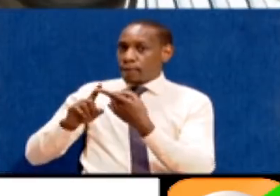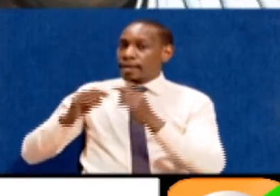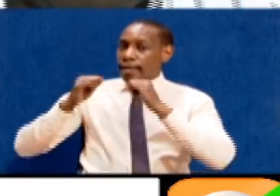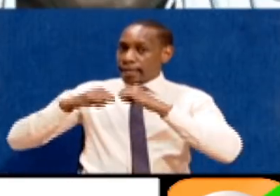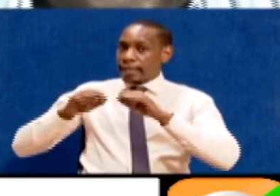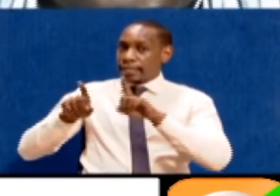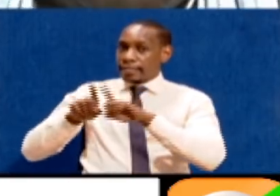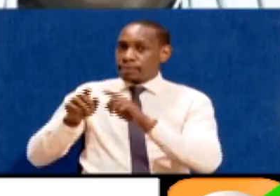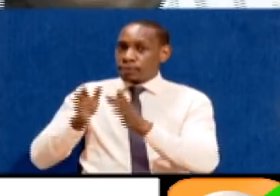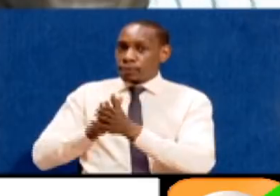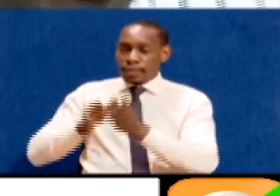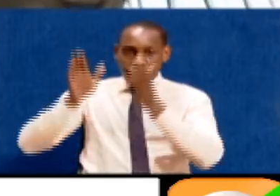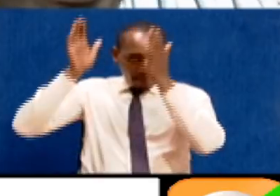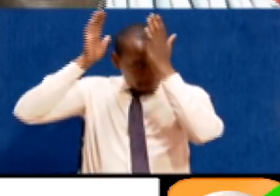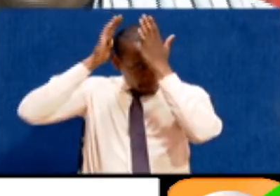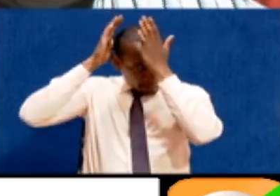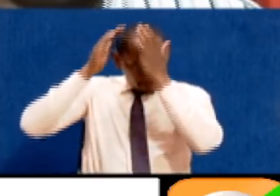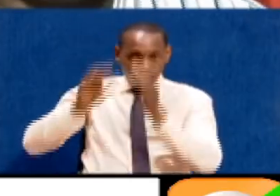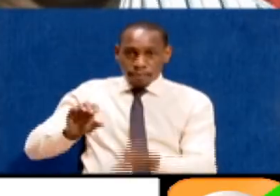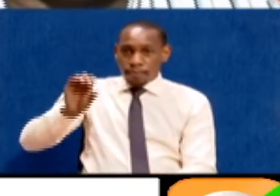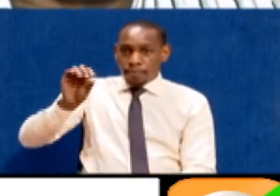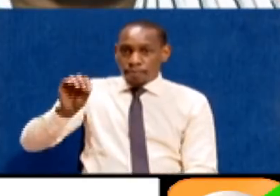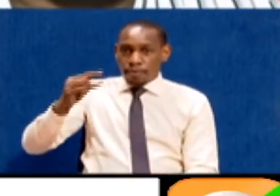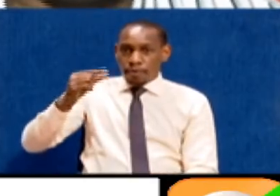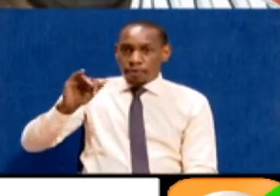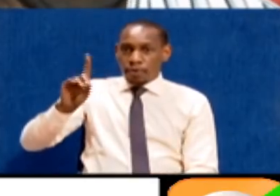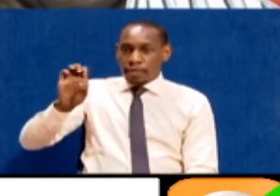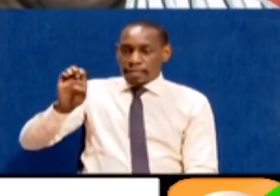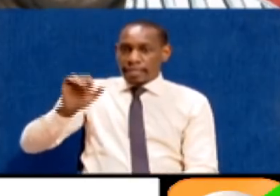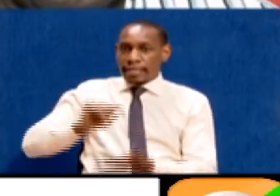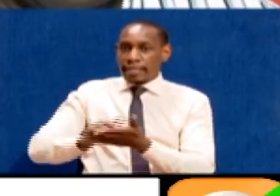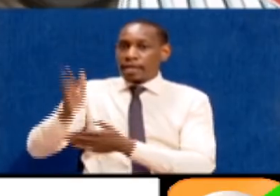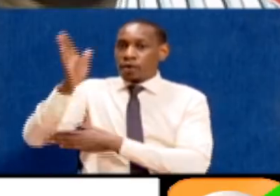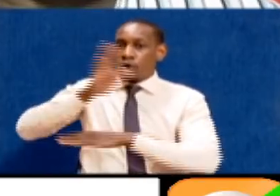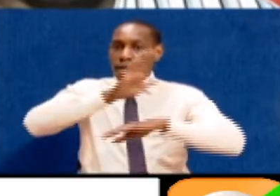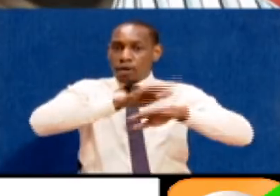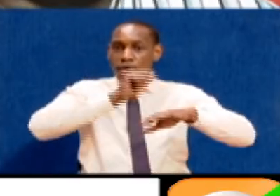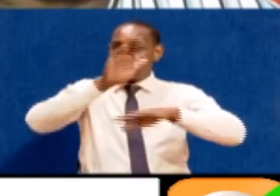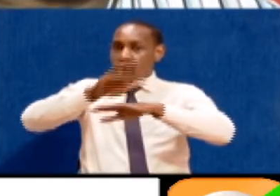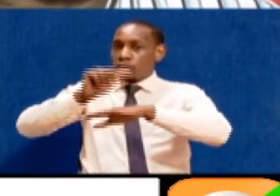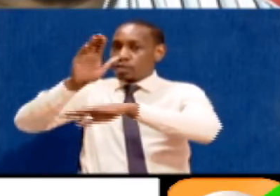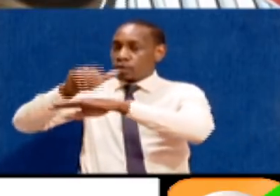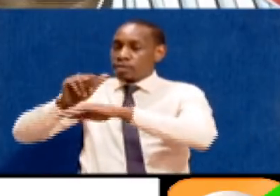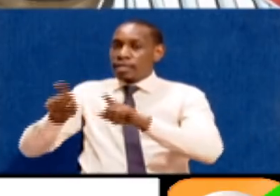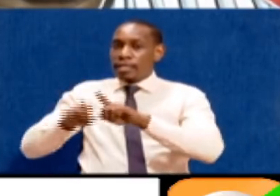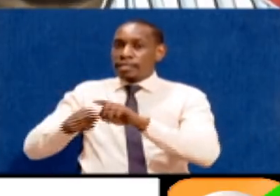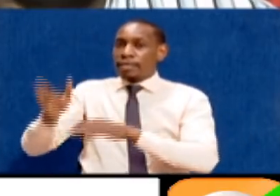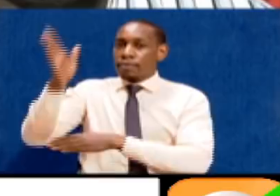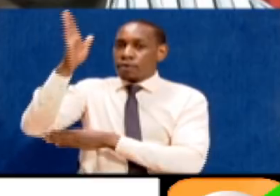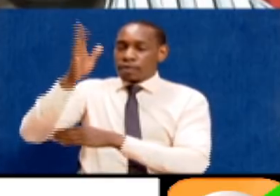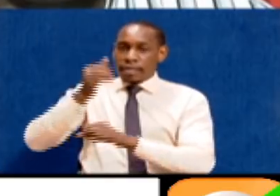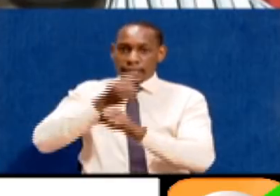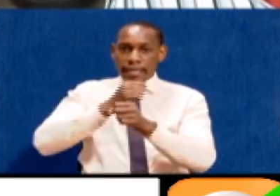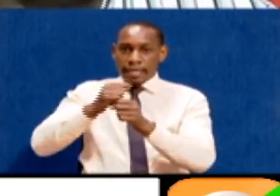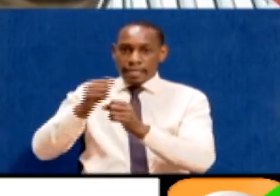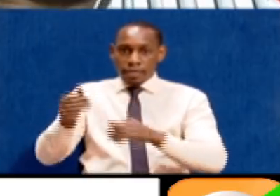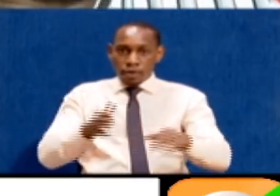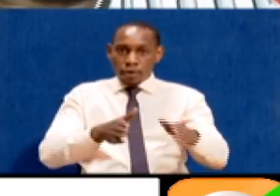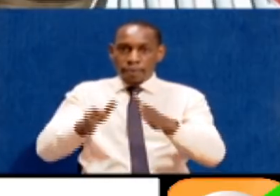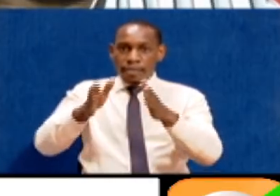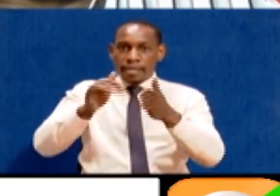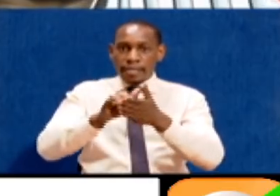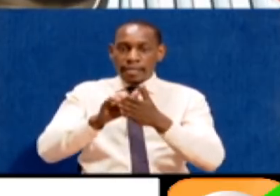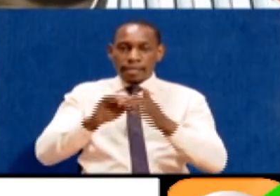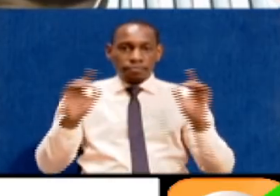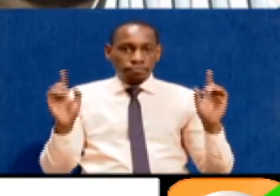I agree with Bishop Oginde. It's God who calls. And God has created an opportunity